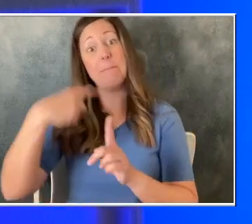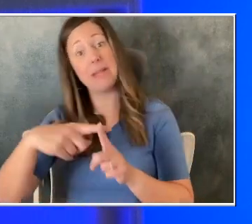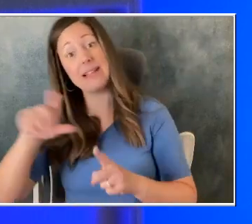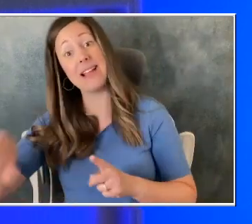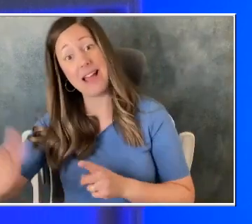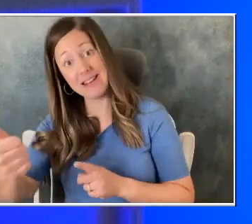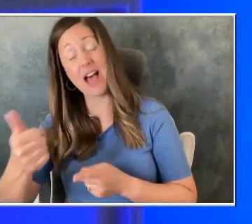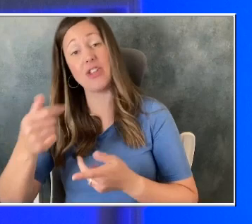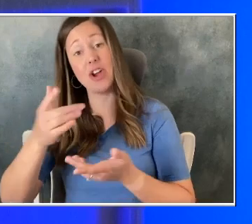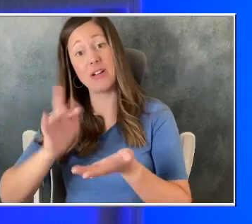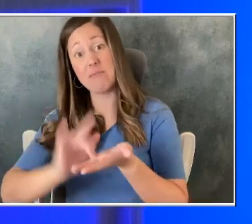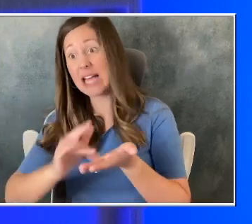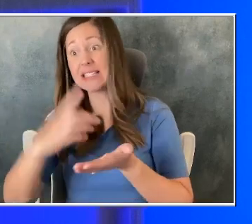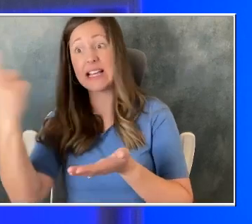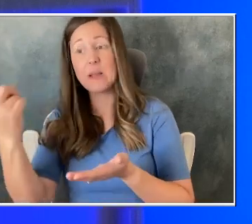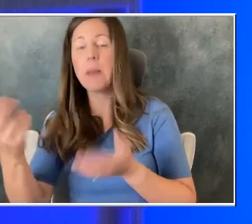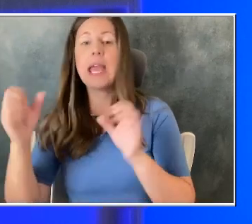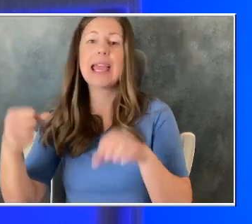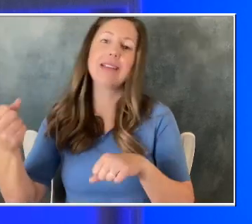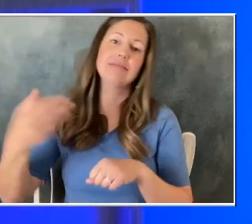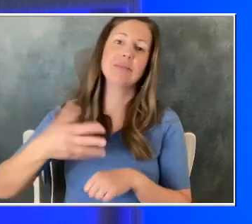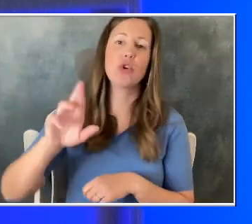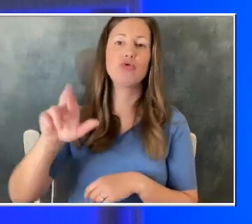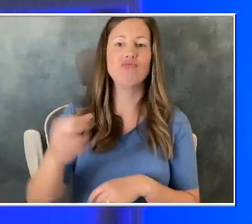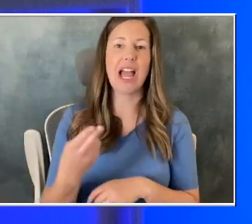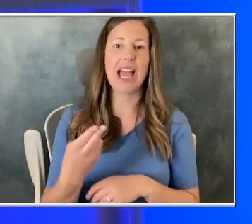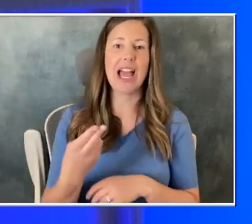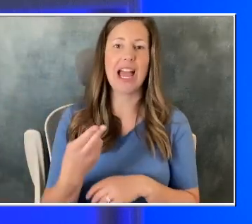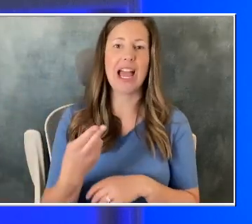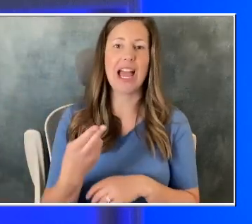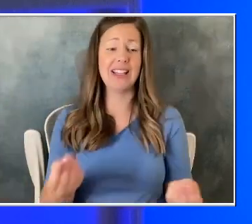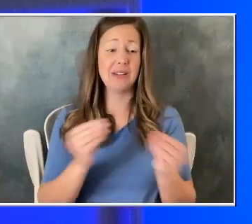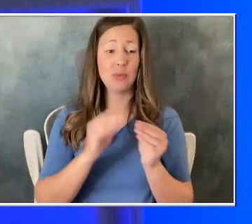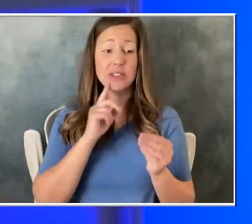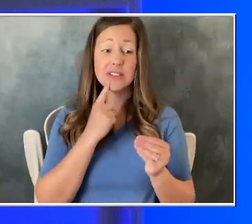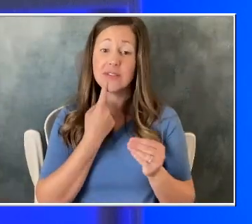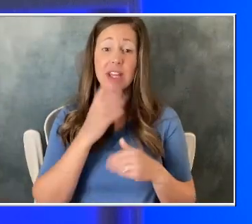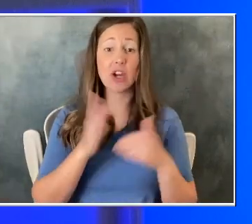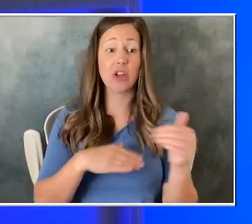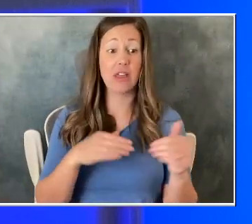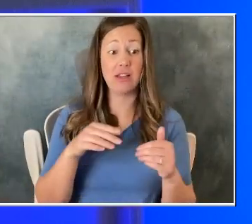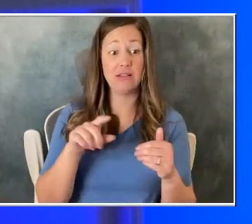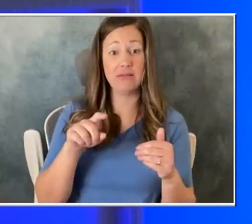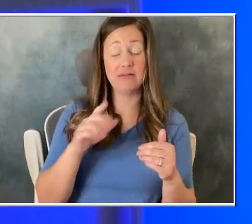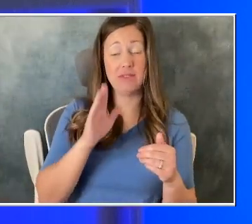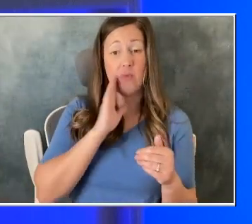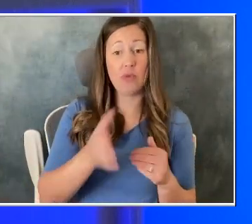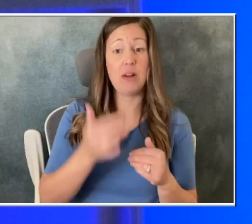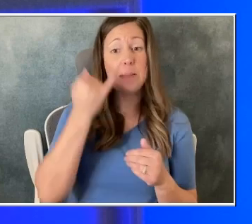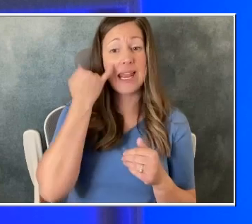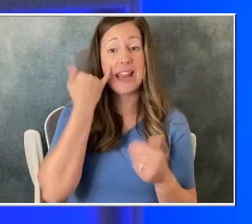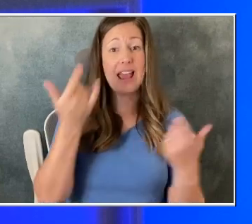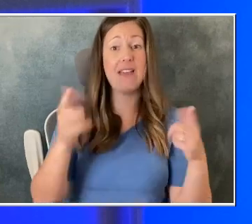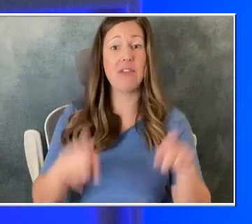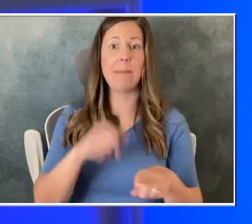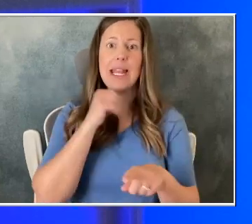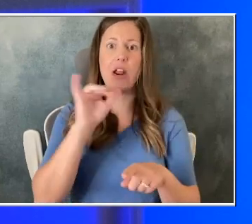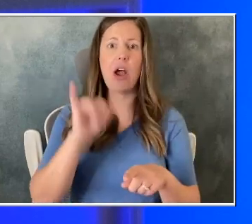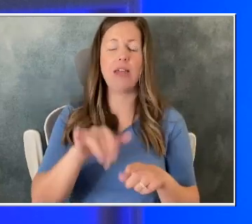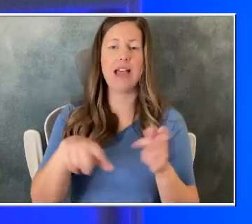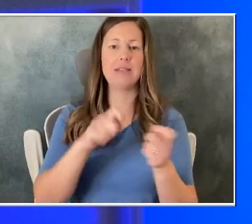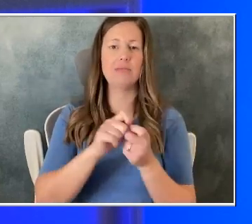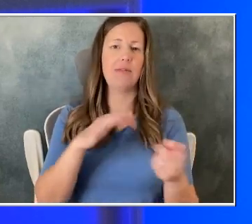can induce a rash that is 10 times more severe than what it would have been had it occurred not in the setting of immunotherapy.